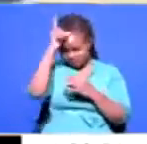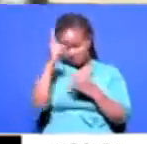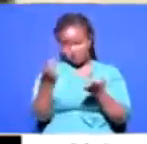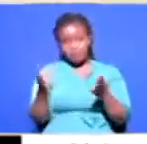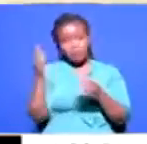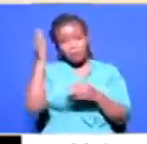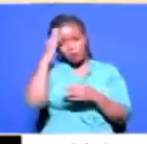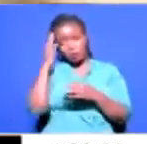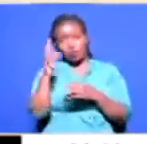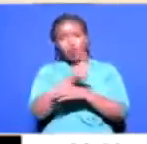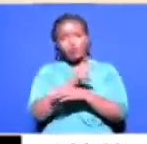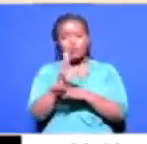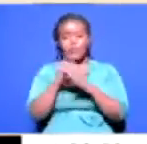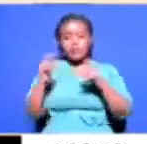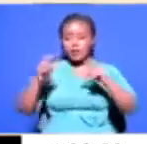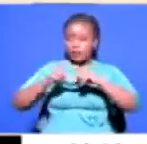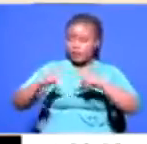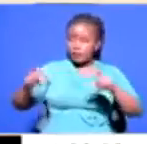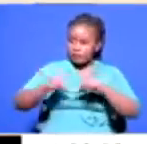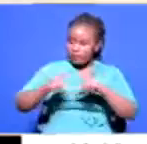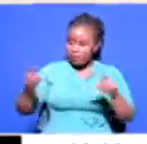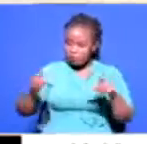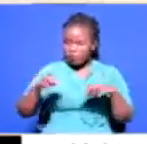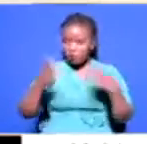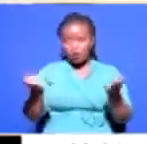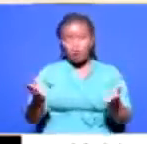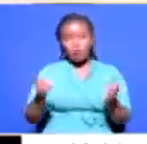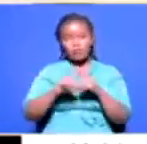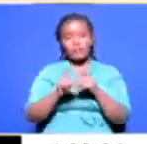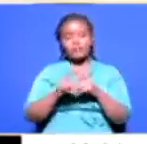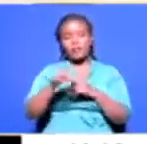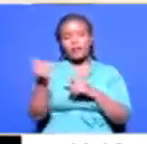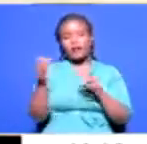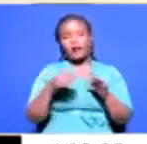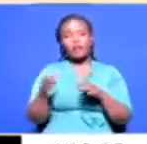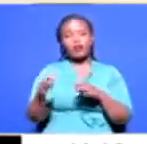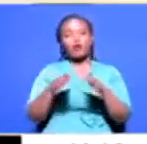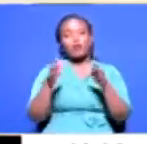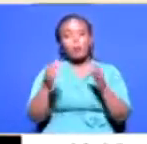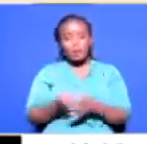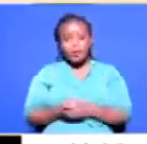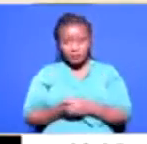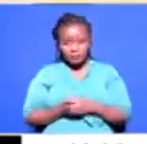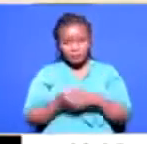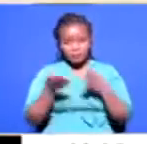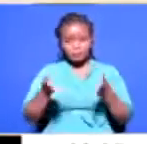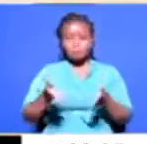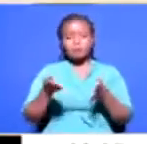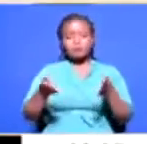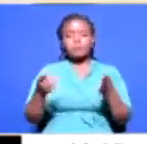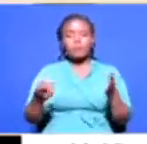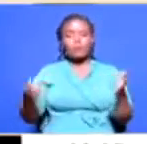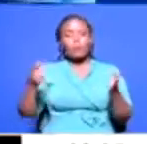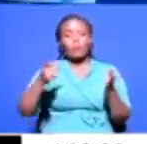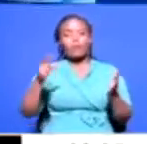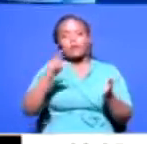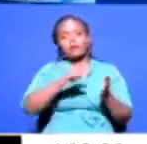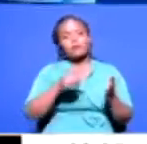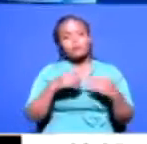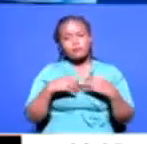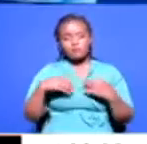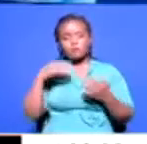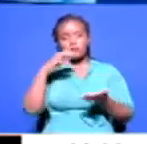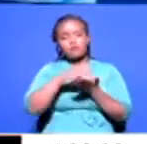source of cooking fuel or as an alternative. The current increase in cooking gas and kerosene has exacerbated the